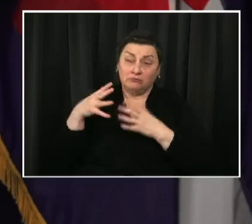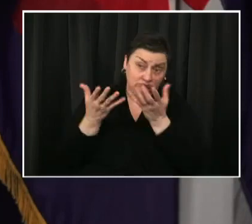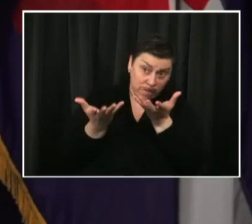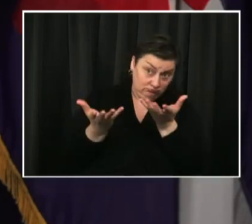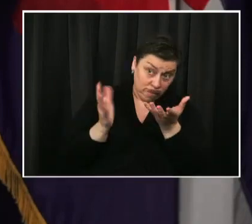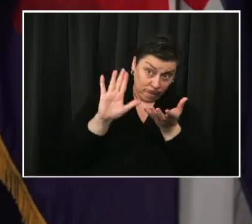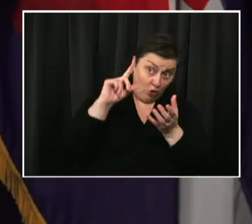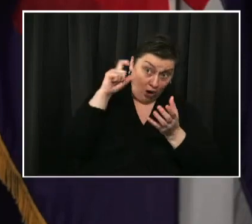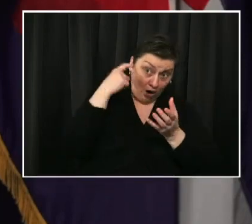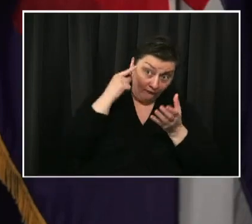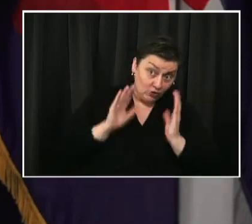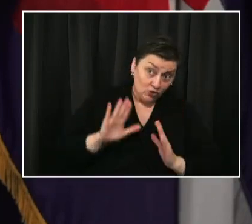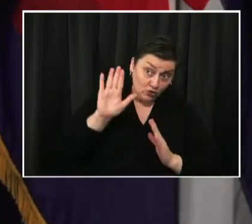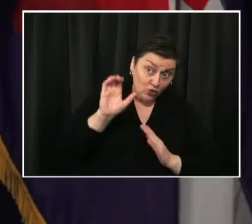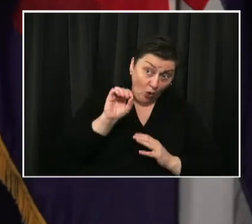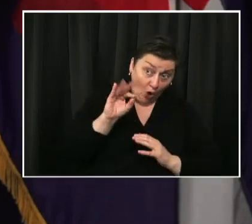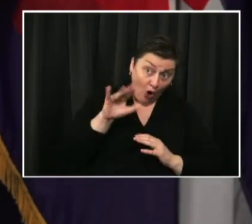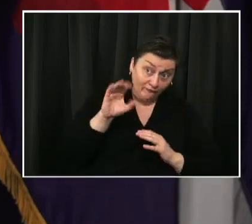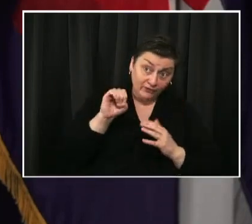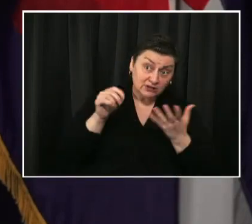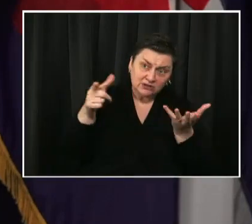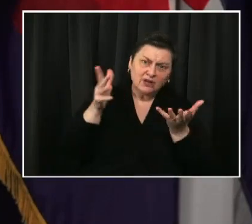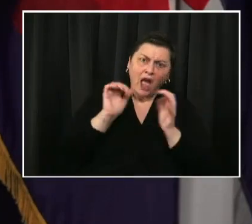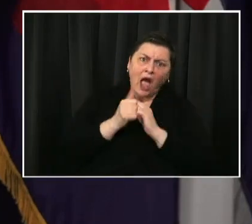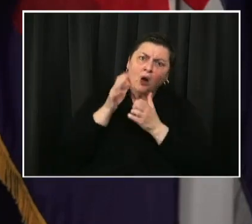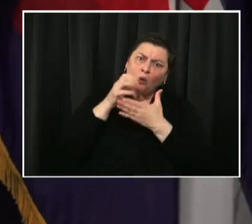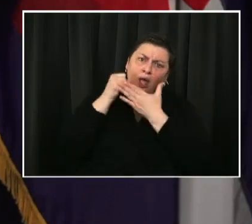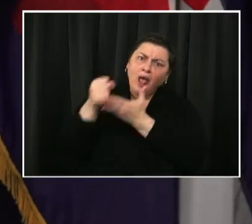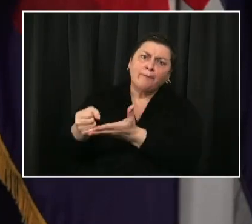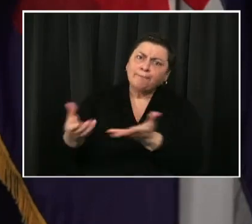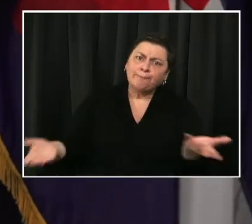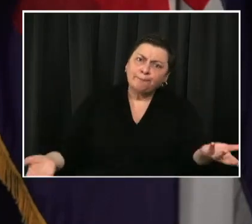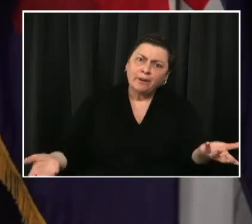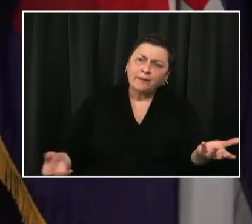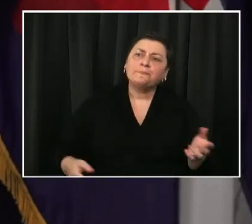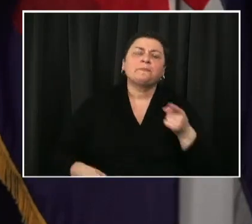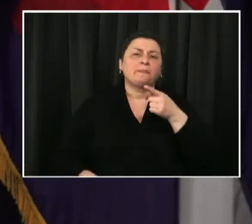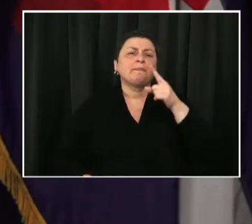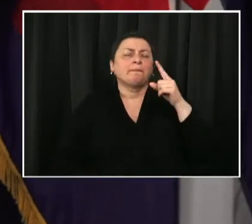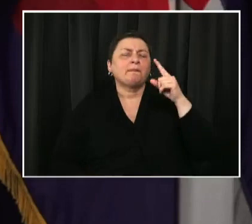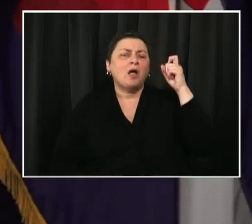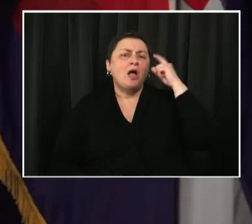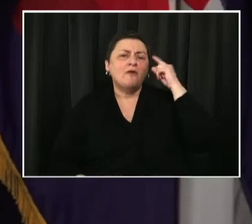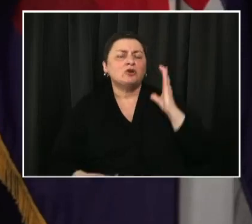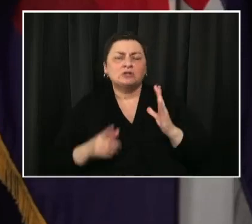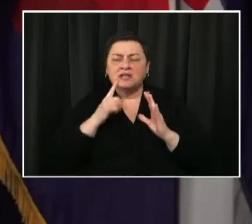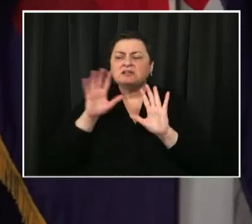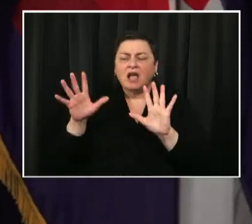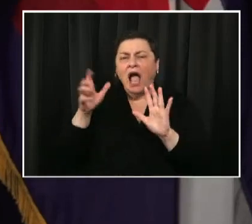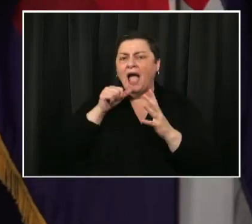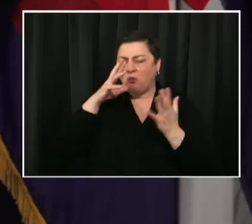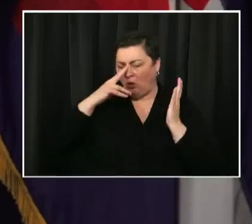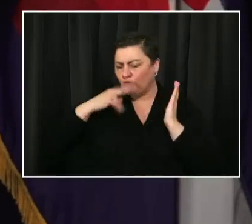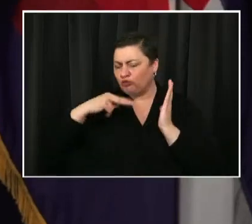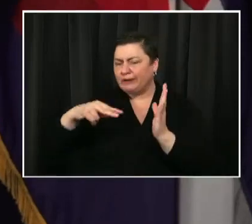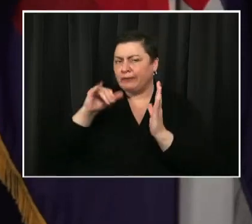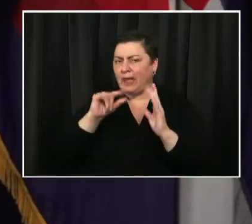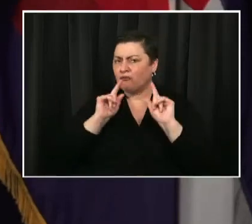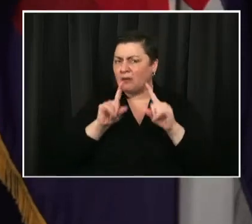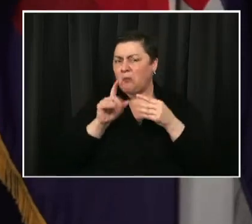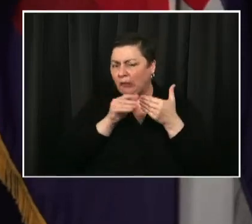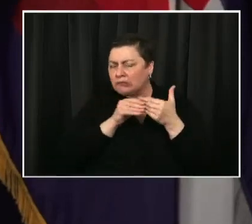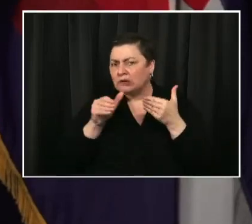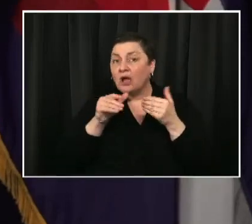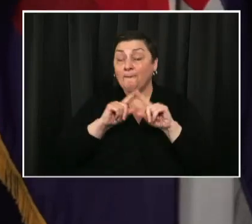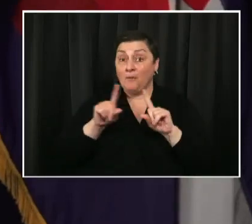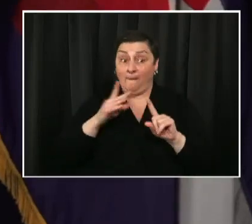remedy this potentially costly issue? Well, first, I'll look forward to reviewing the report over the next few days, but my administration is partnering with the